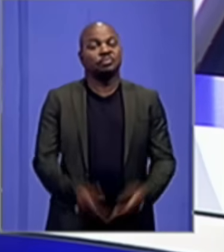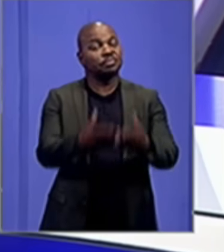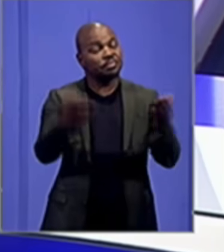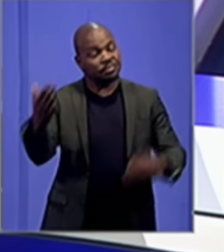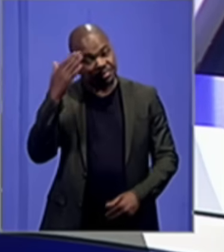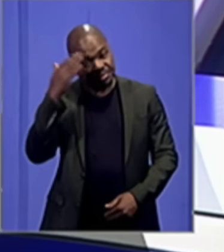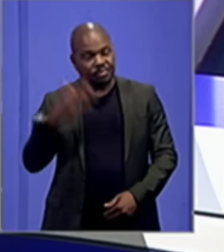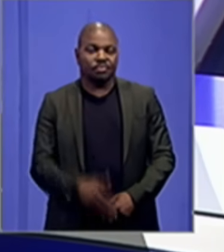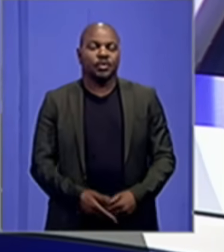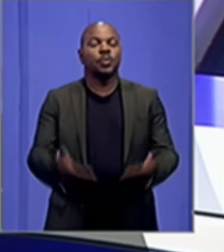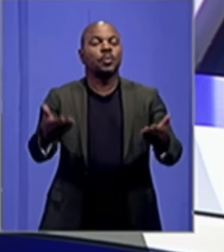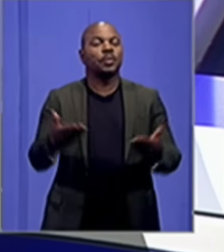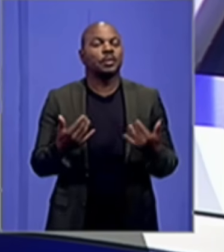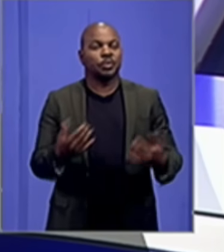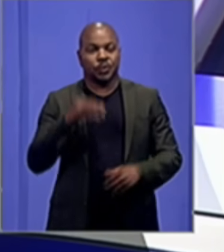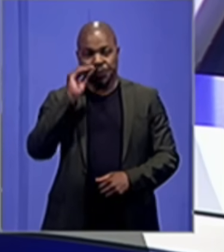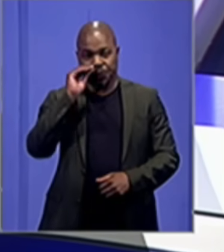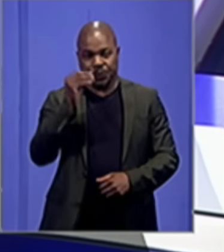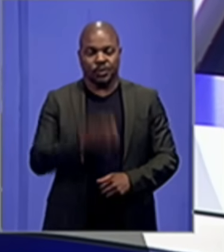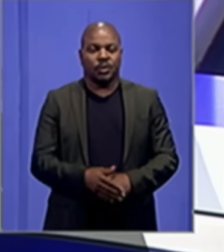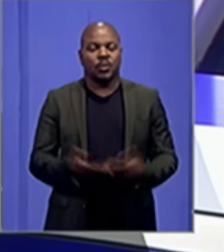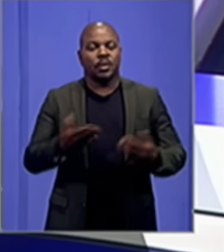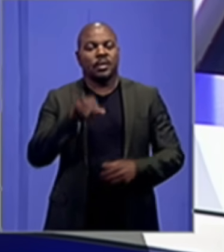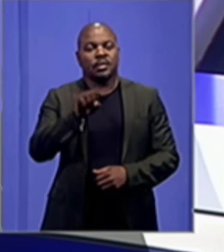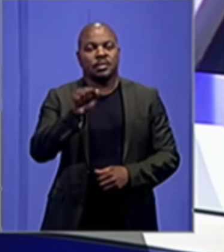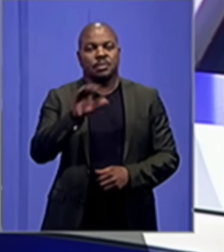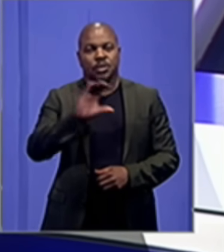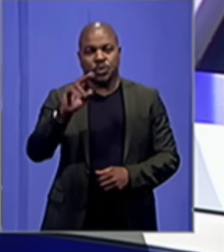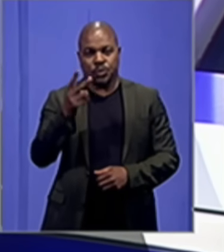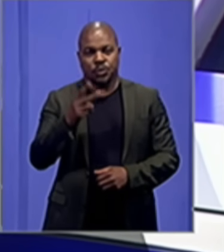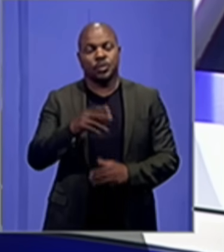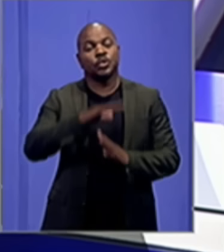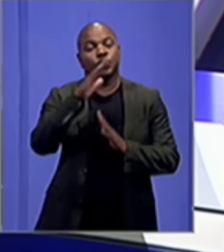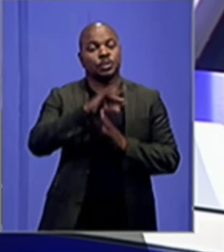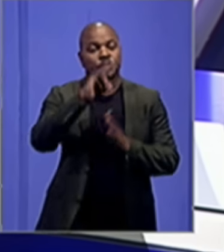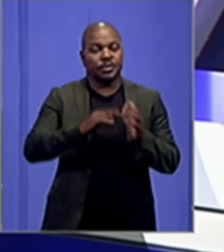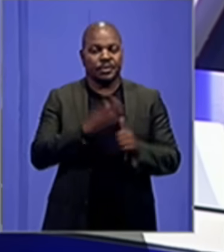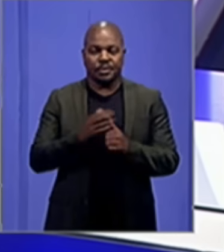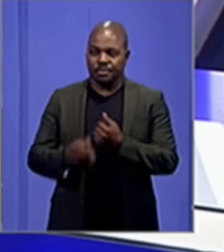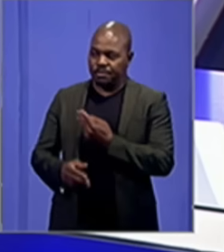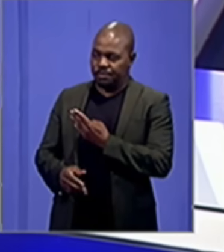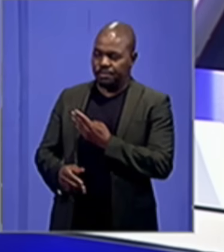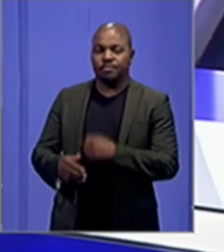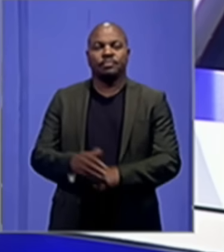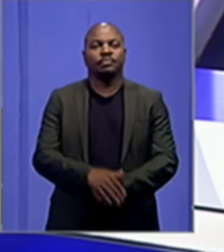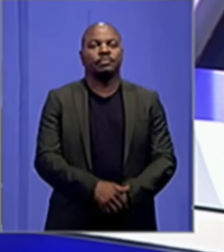dumelang ba heso le amoetswe kgasong ena ya ditaba tsa Sesotho ho SABC 2 empa ha re qale ka dihlooho tsa tsona.